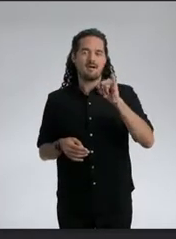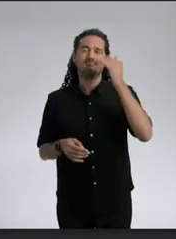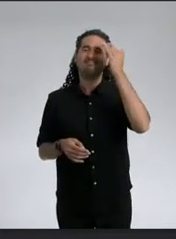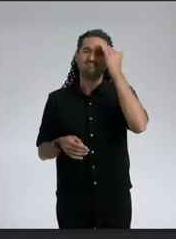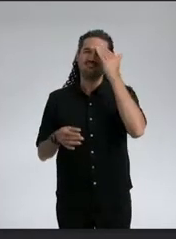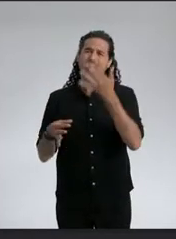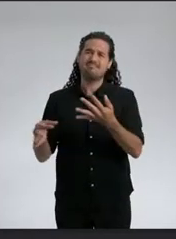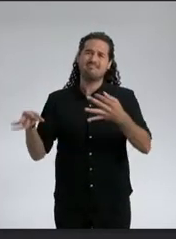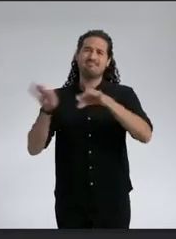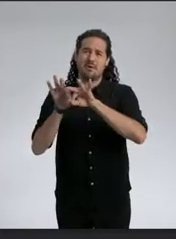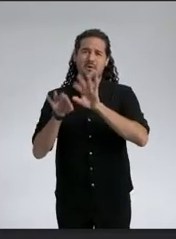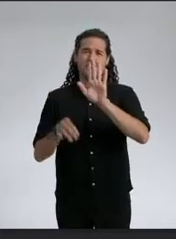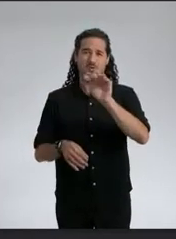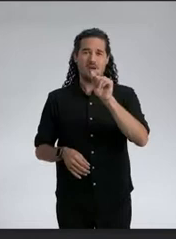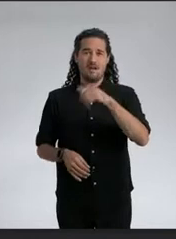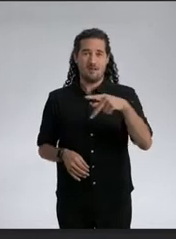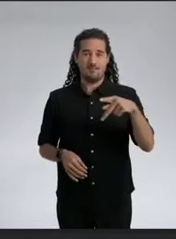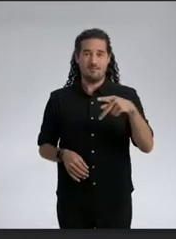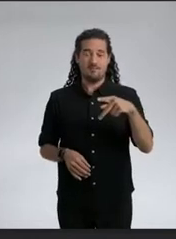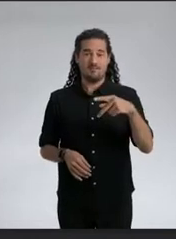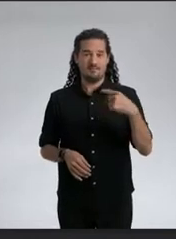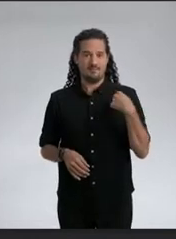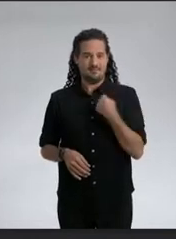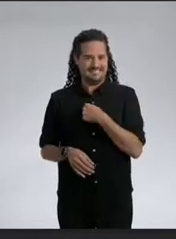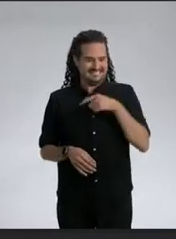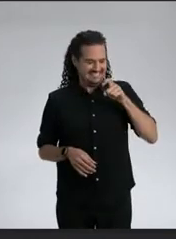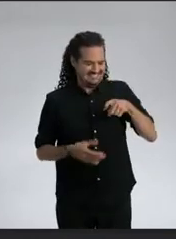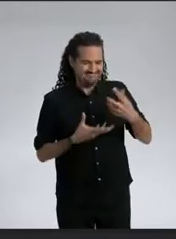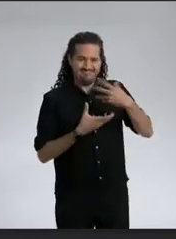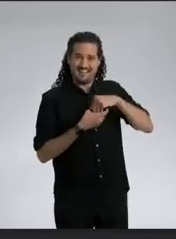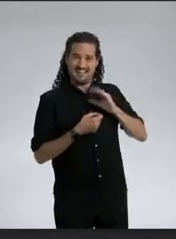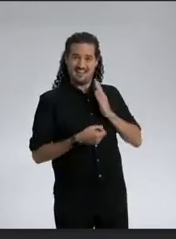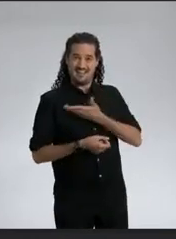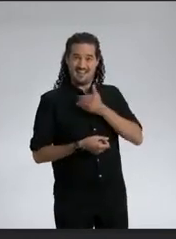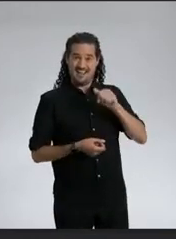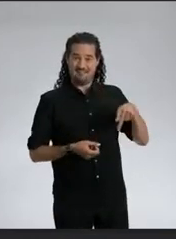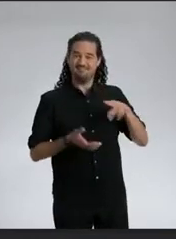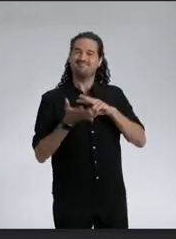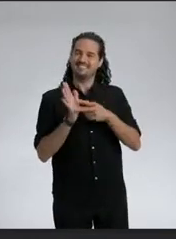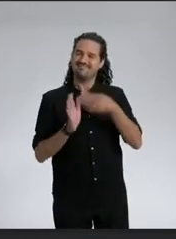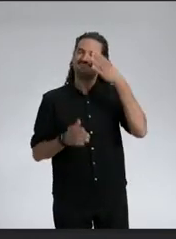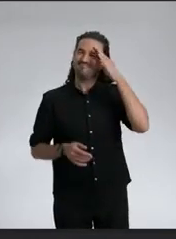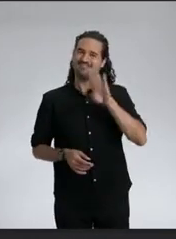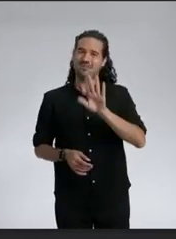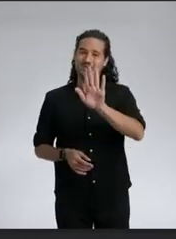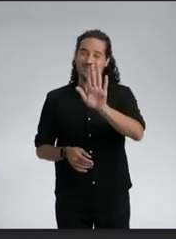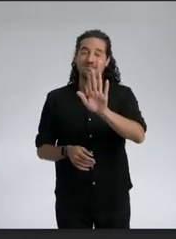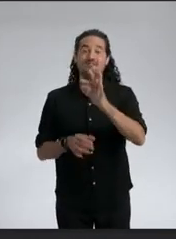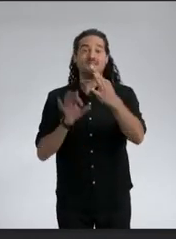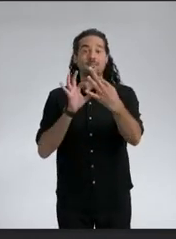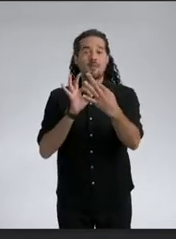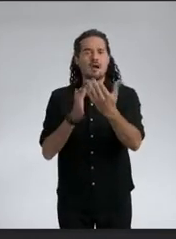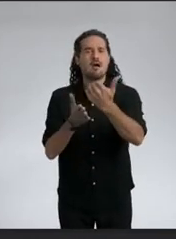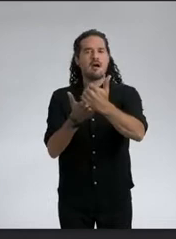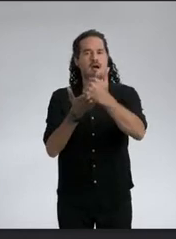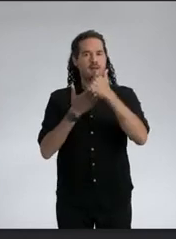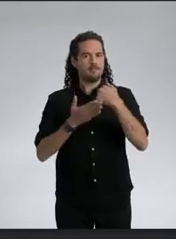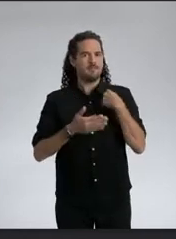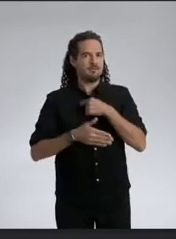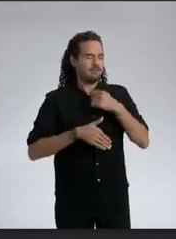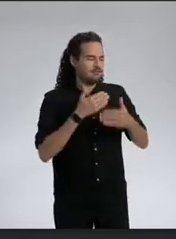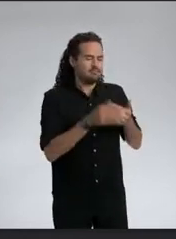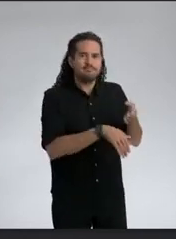apps, because we also needed them to build ours. And your feedback helped us enhance the most important APIs while